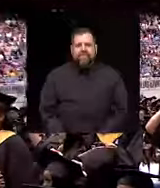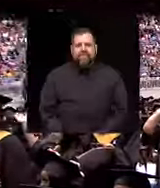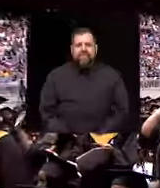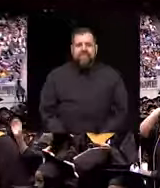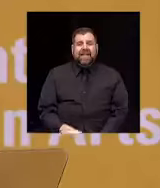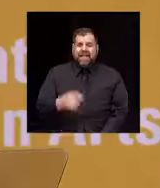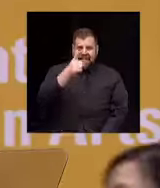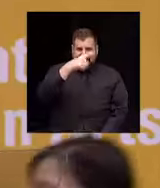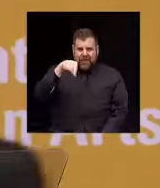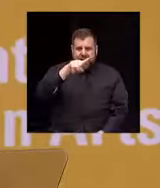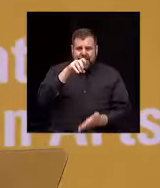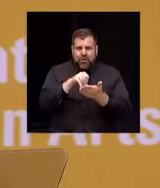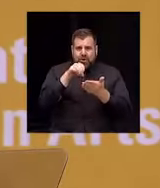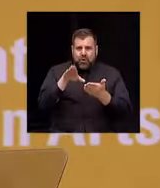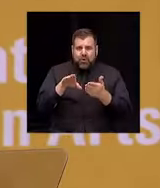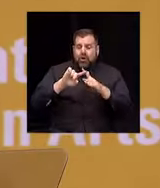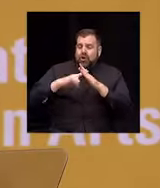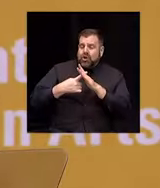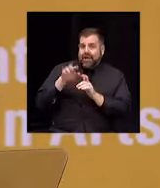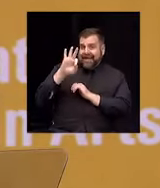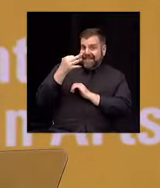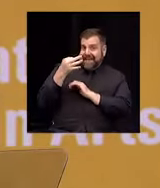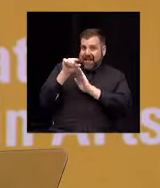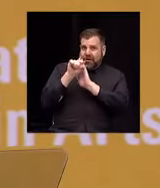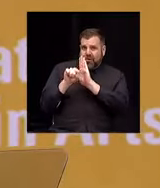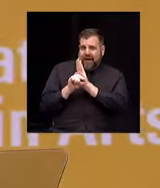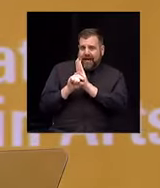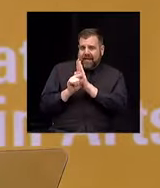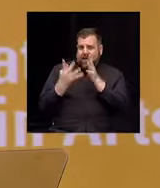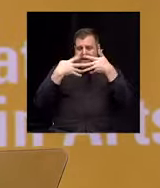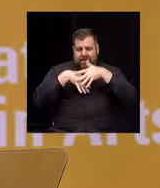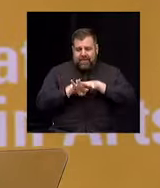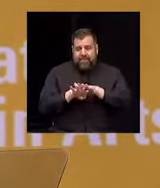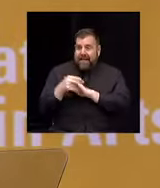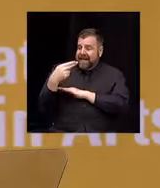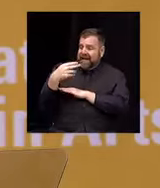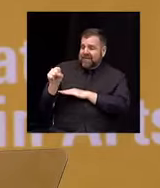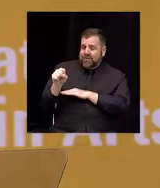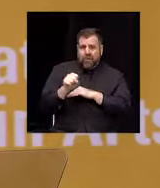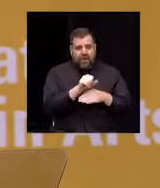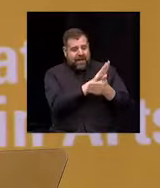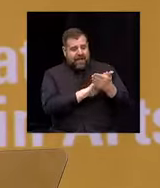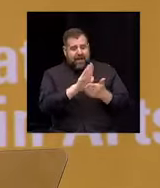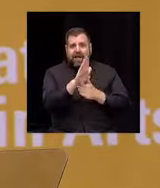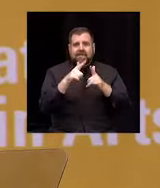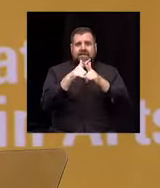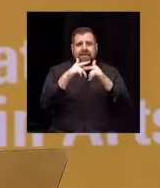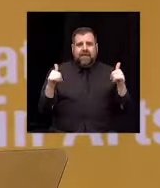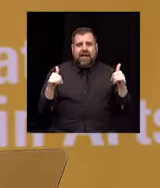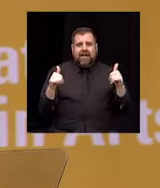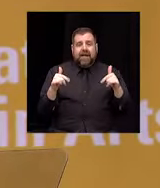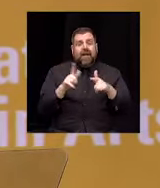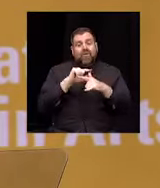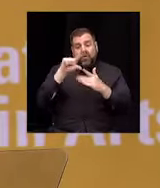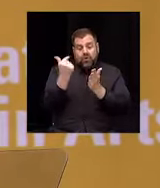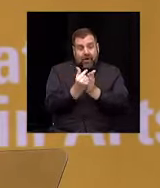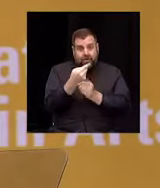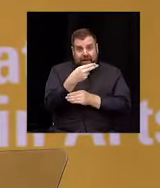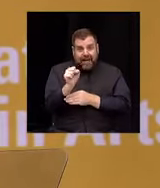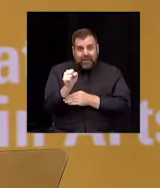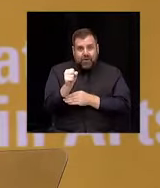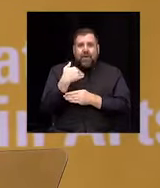These are the students who start in the ninth grade, blending high school and college work to earn an associate's degree by the time they graduate